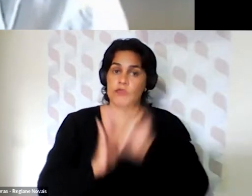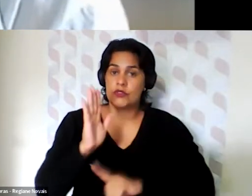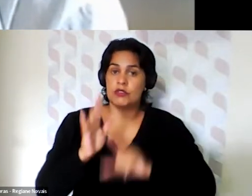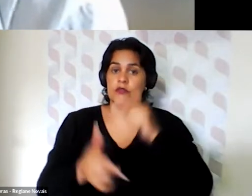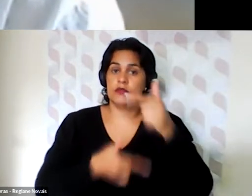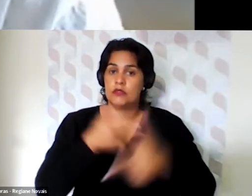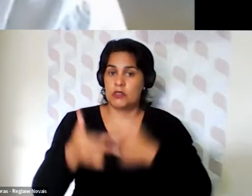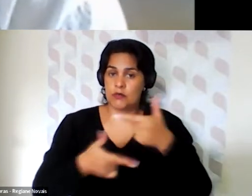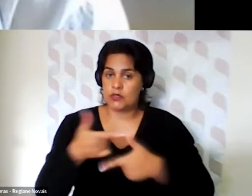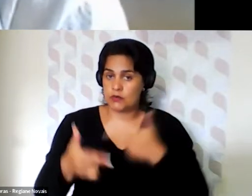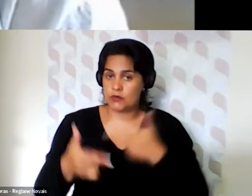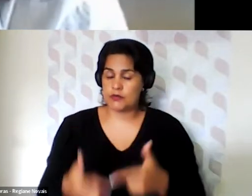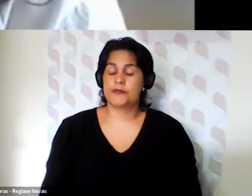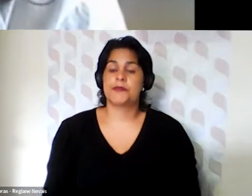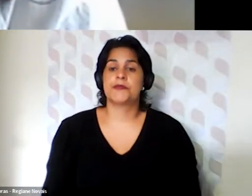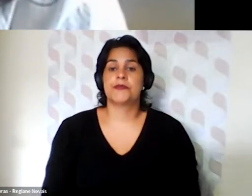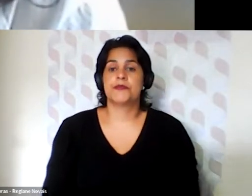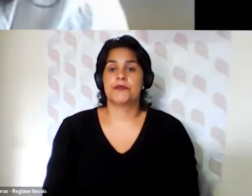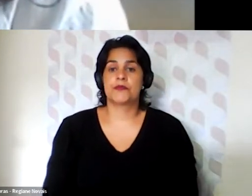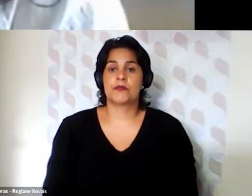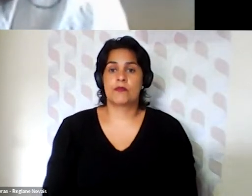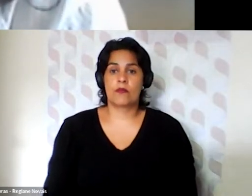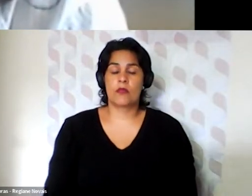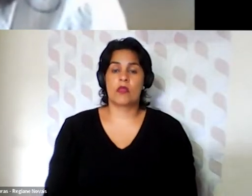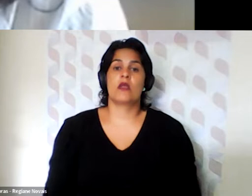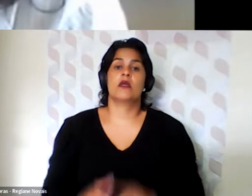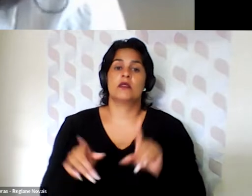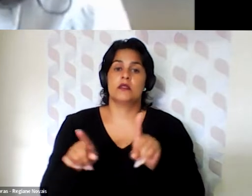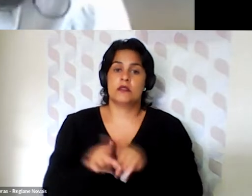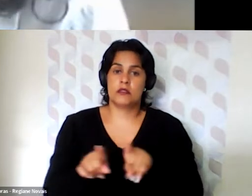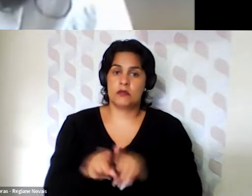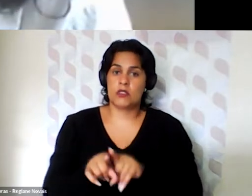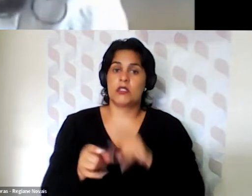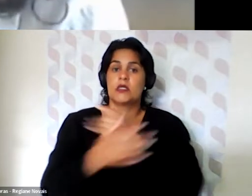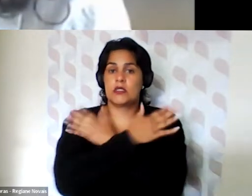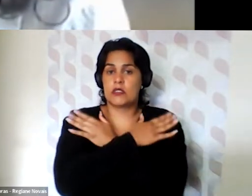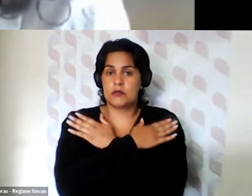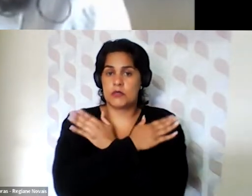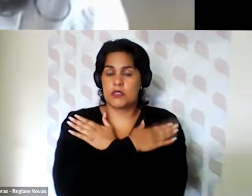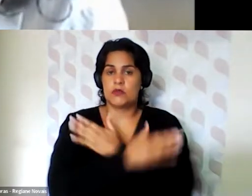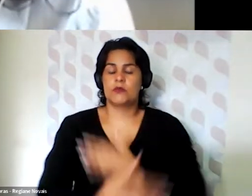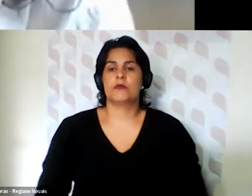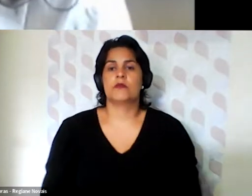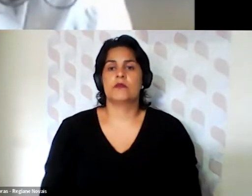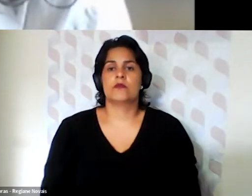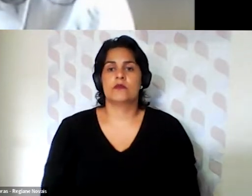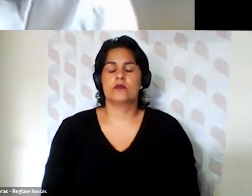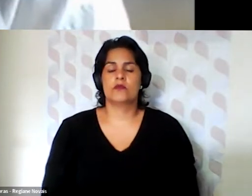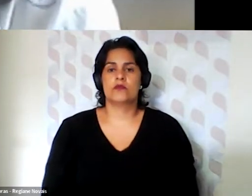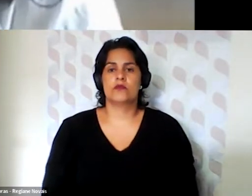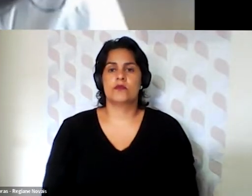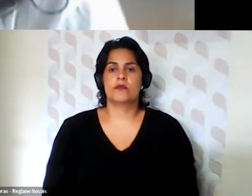defenders, but this has been for years, not only now. There have been also the dismantling of policies and structures in